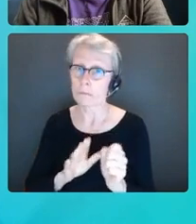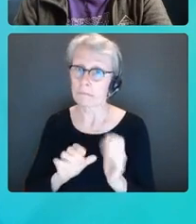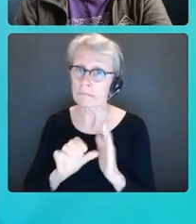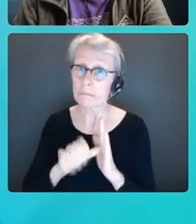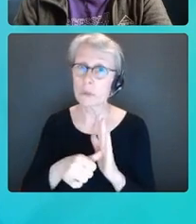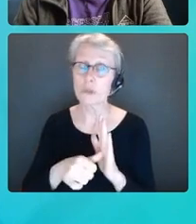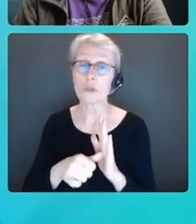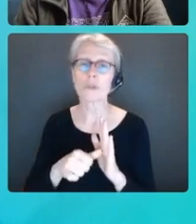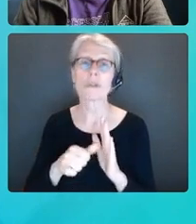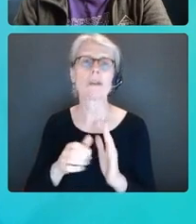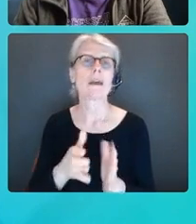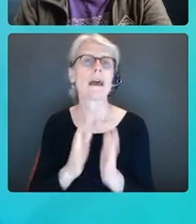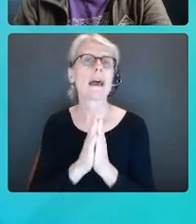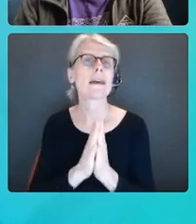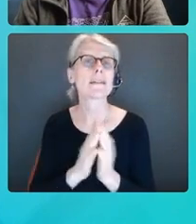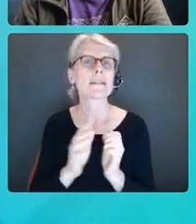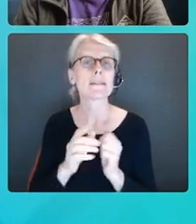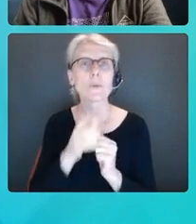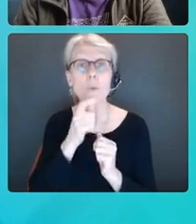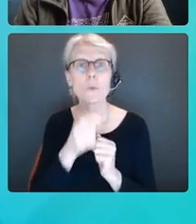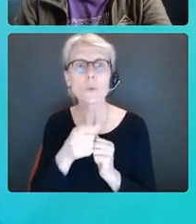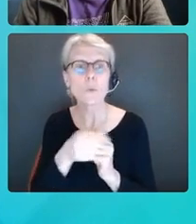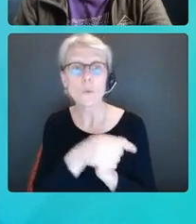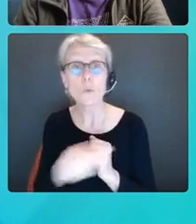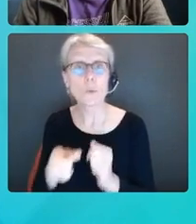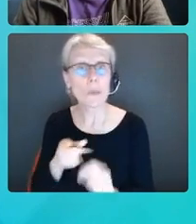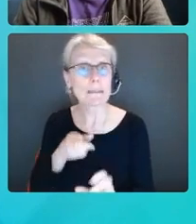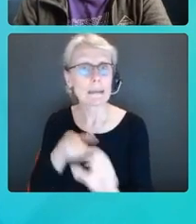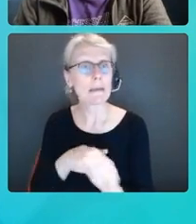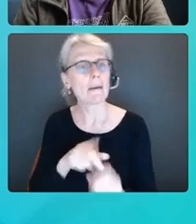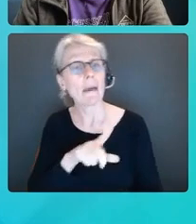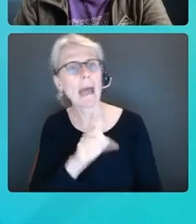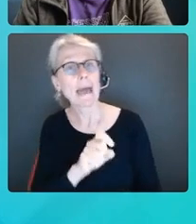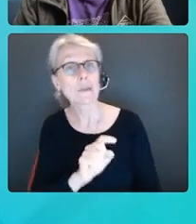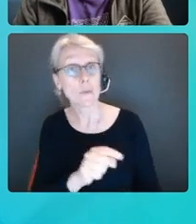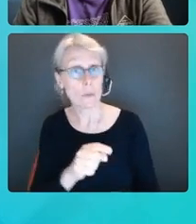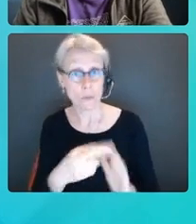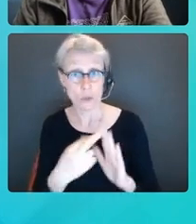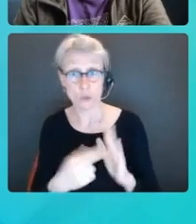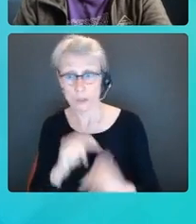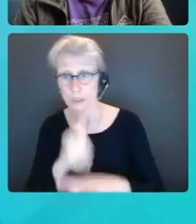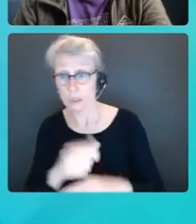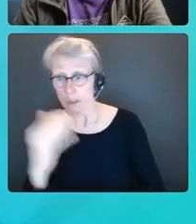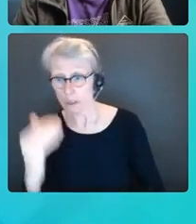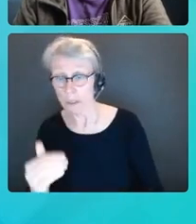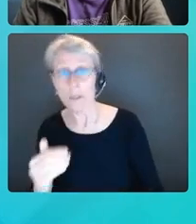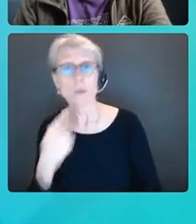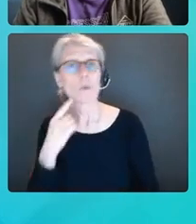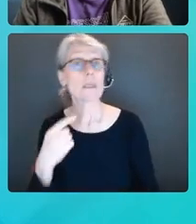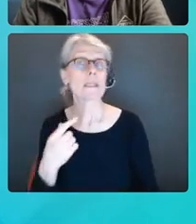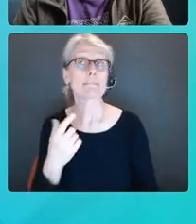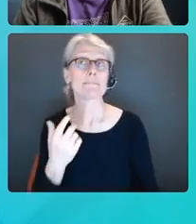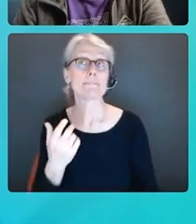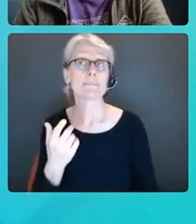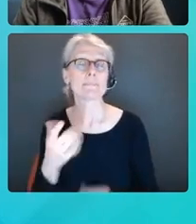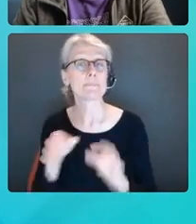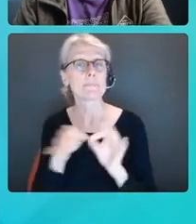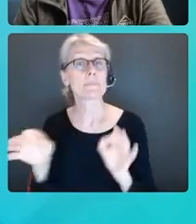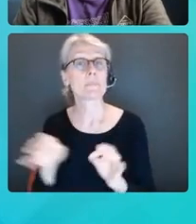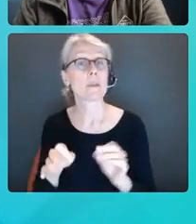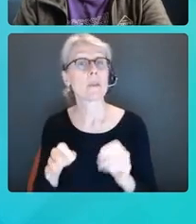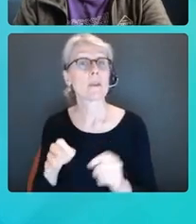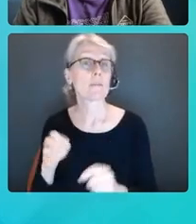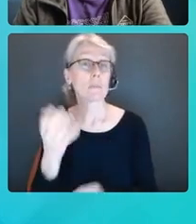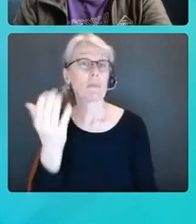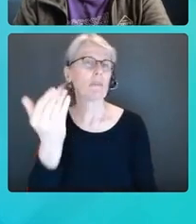industry. Ask your users. Ask your users. Query when you're creating registration. We're very, very good about saying, here are 15